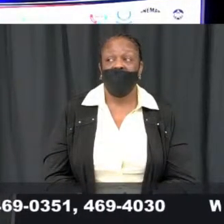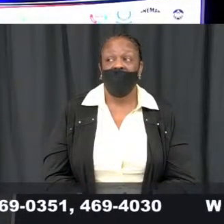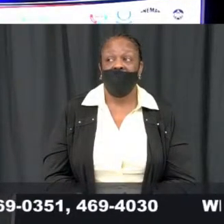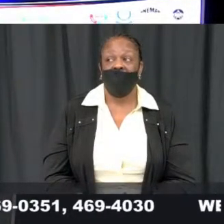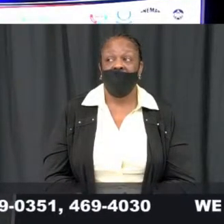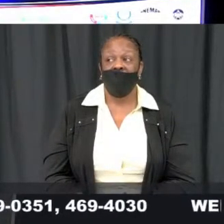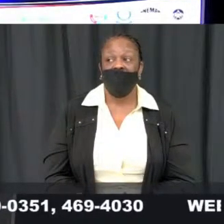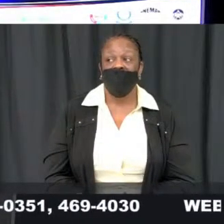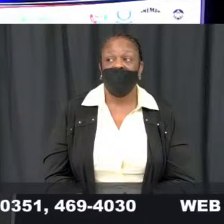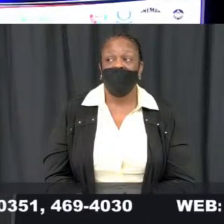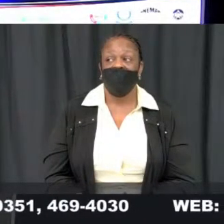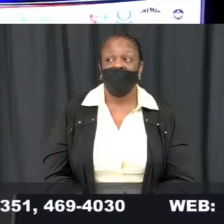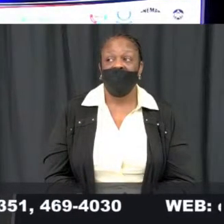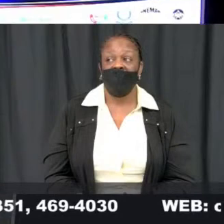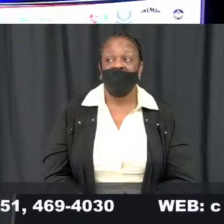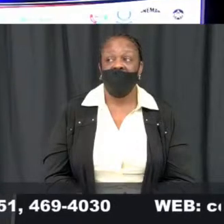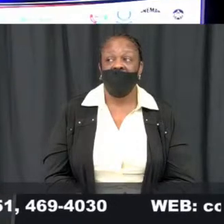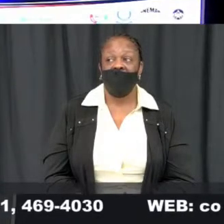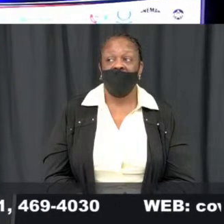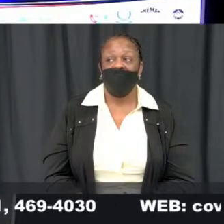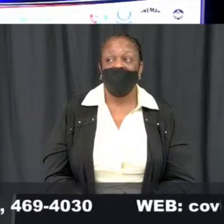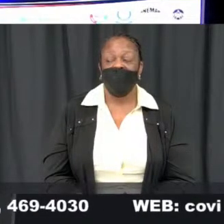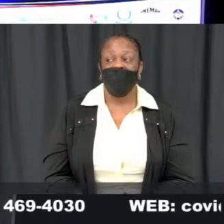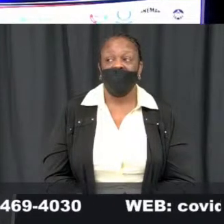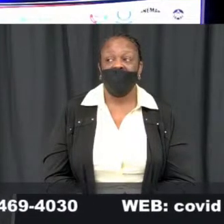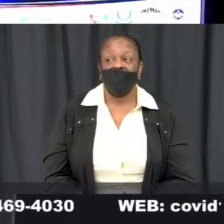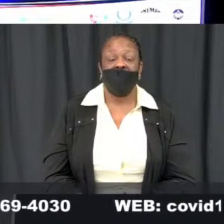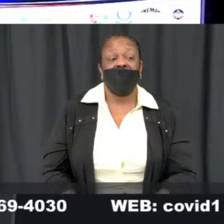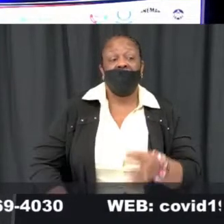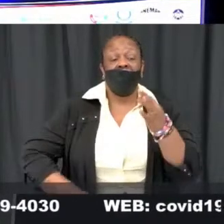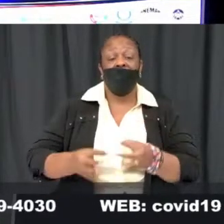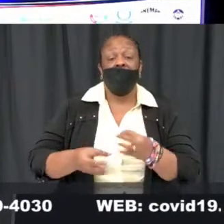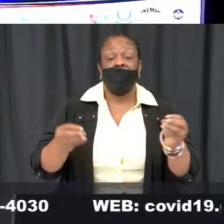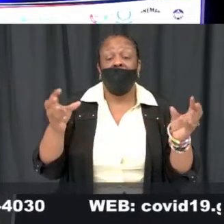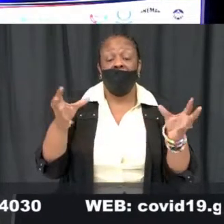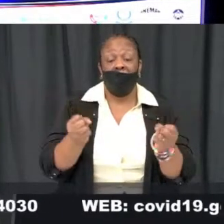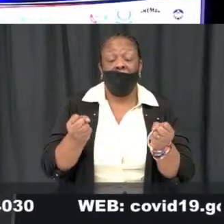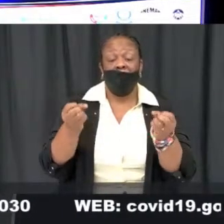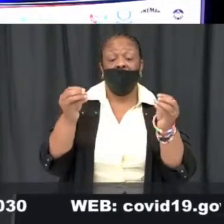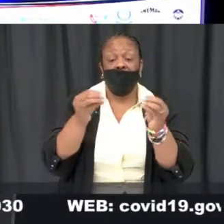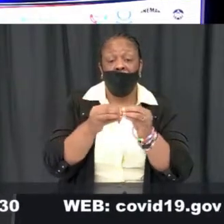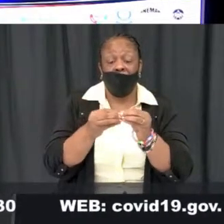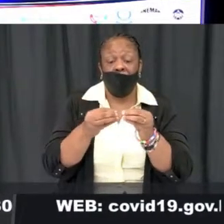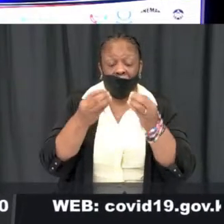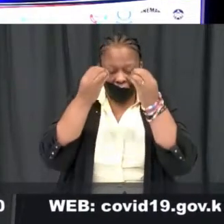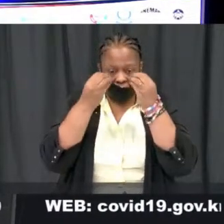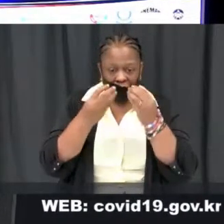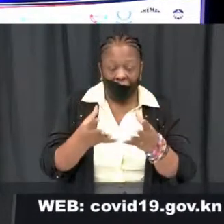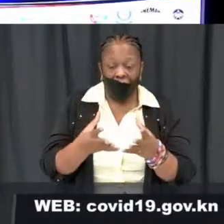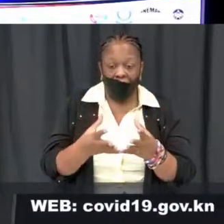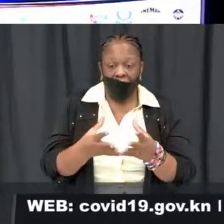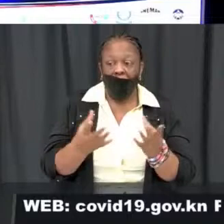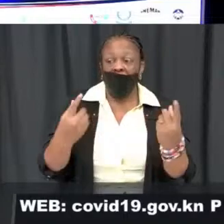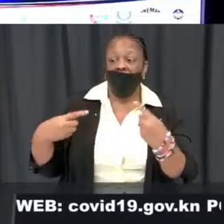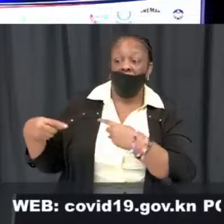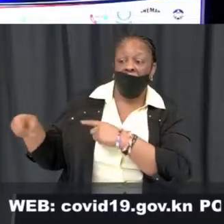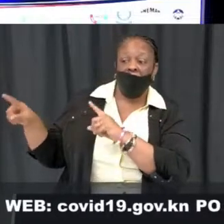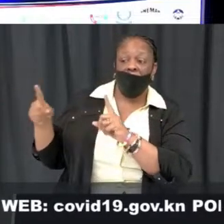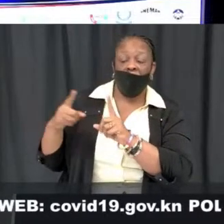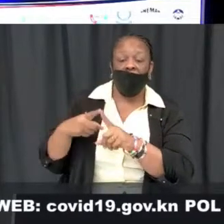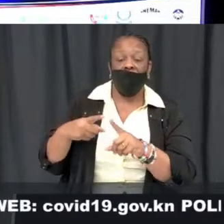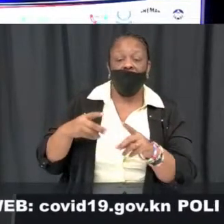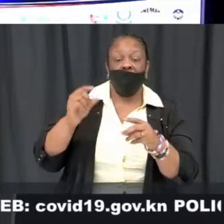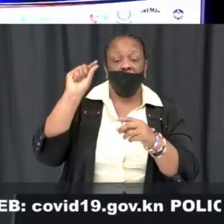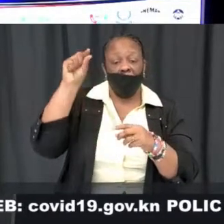breakdown, you can visit the audit department at the Treasury, who will provide you with any further